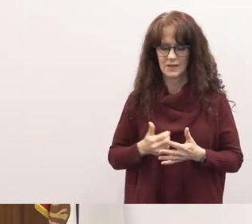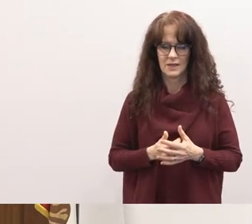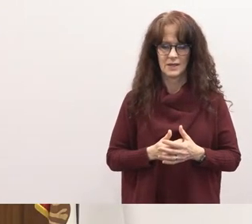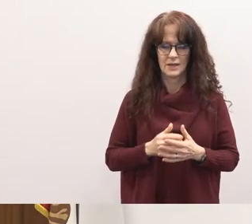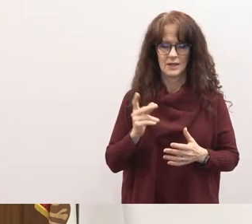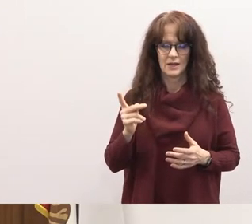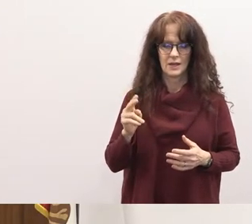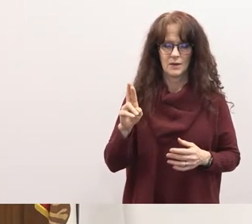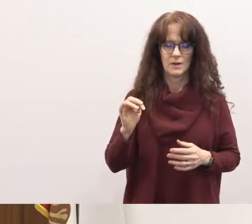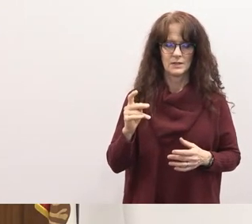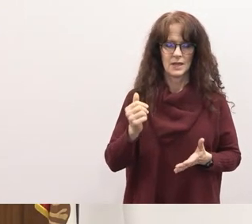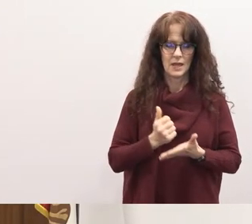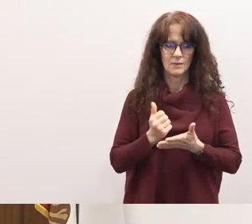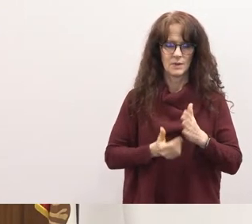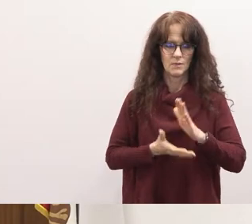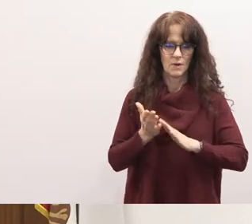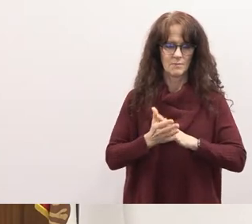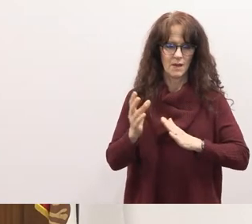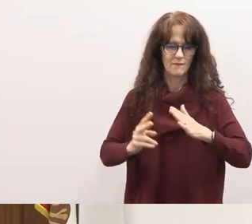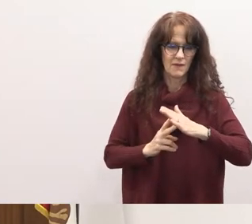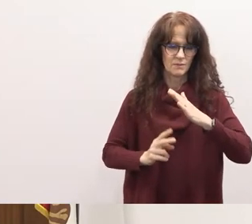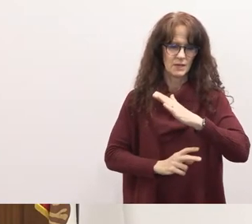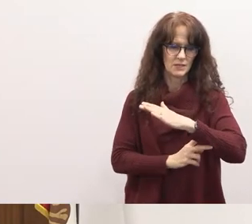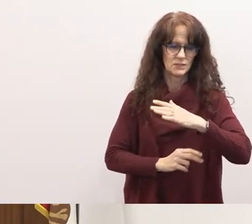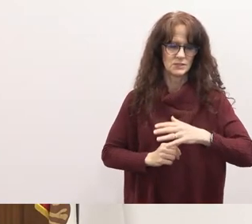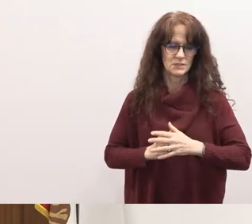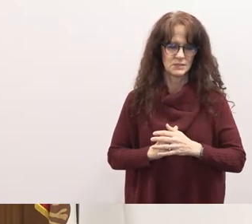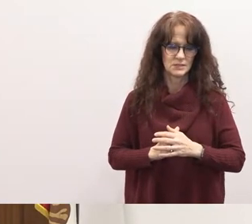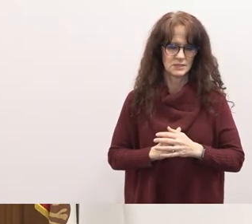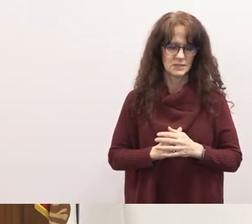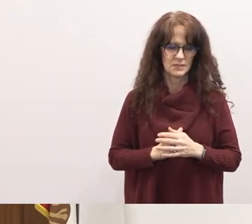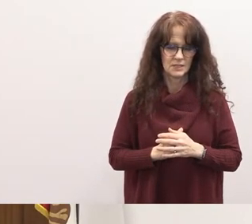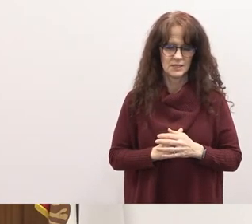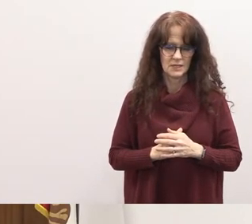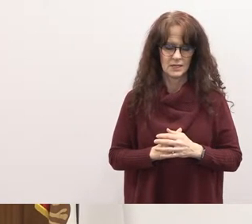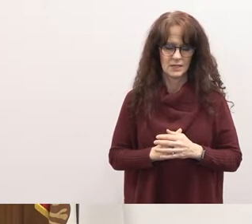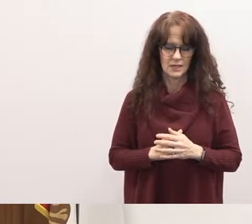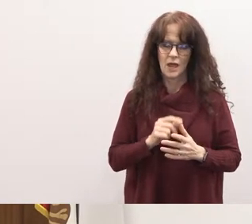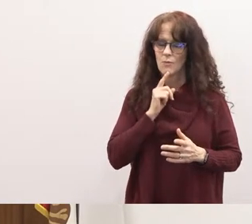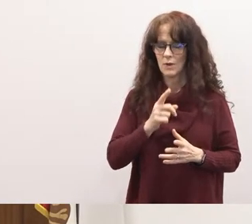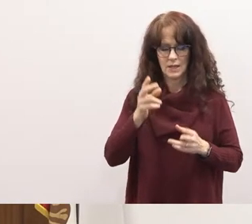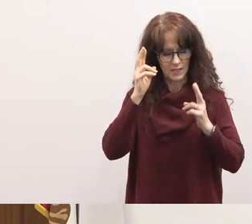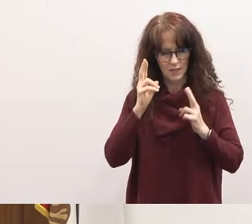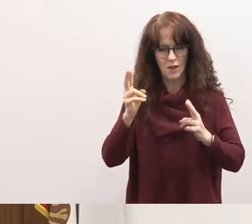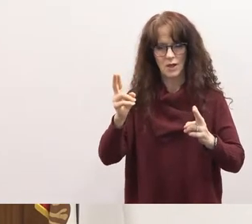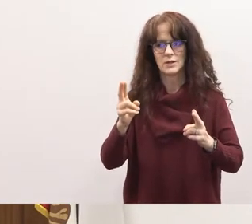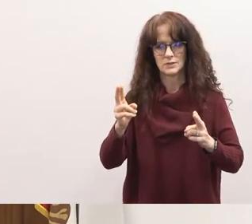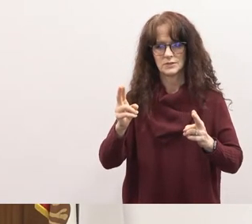Christy helps me run my foundation. But as I said, I'm tremendously honored.